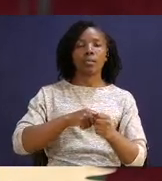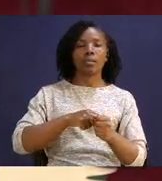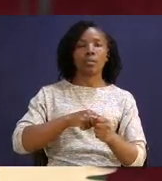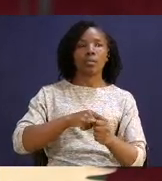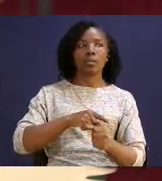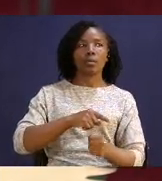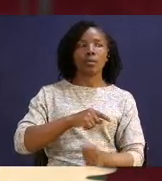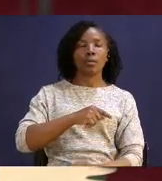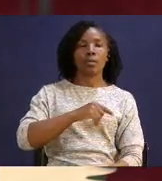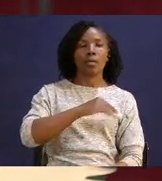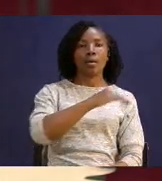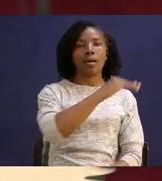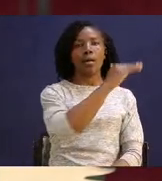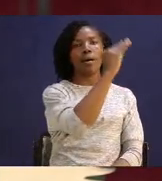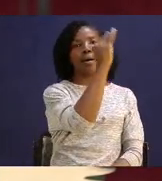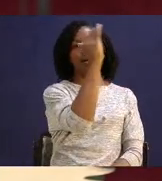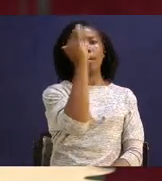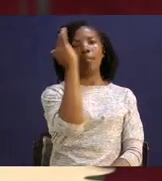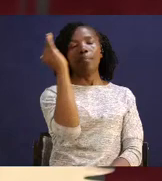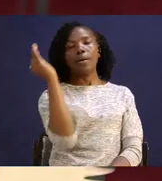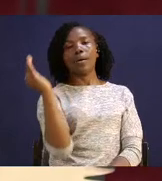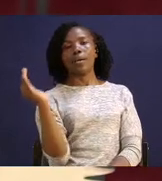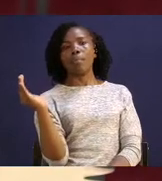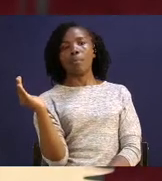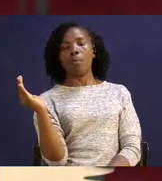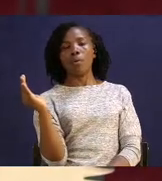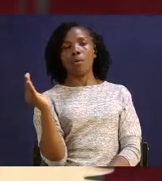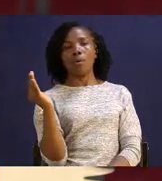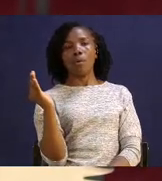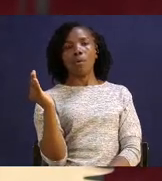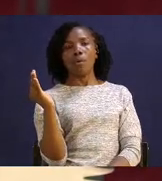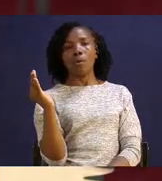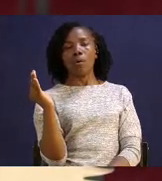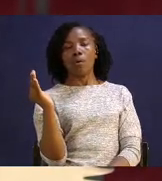Is a rainbow a circular rainbow? Have you ever seen a circular rainbow?